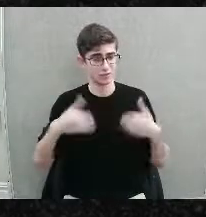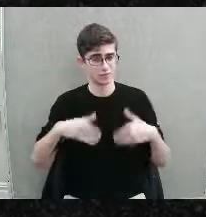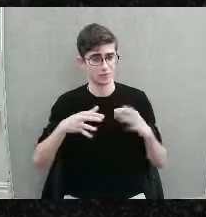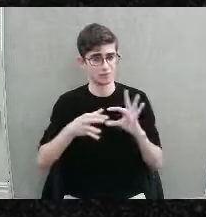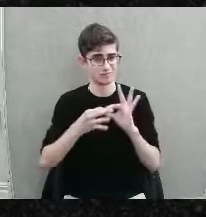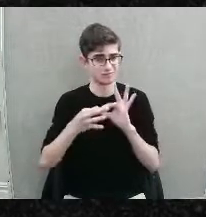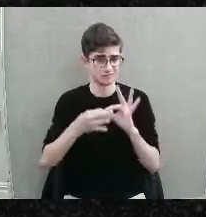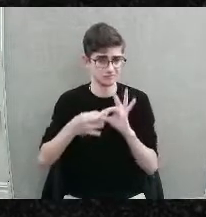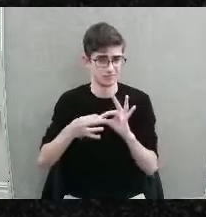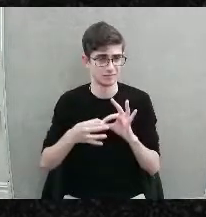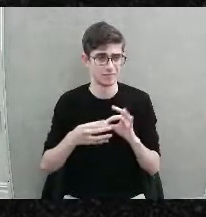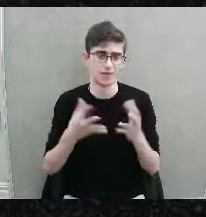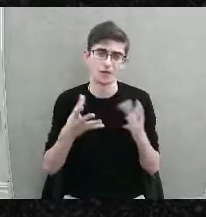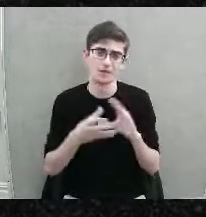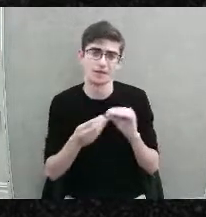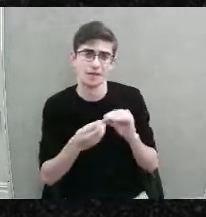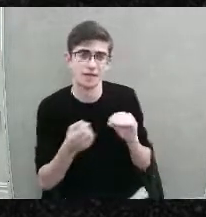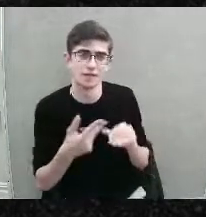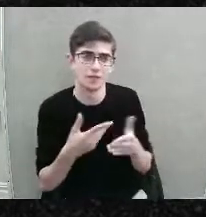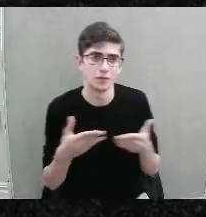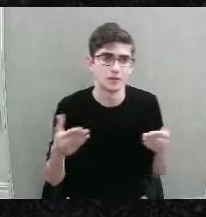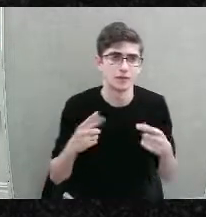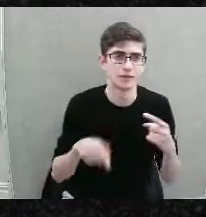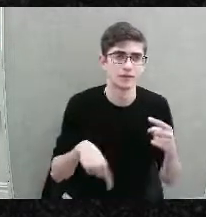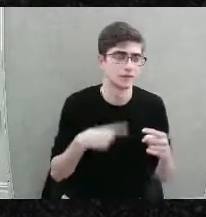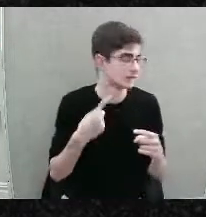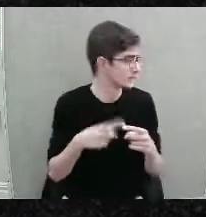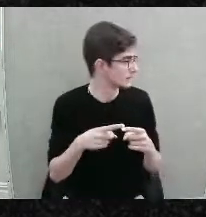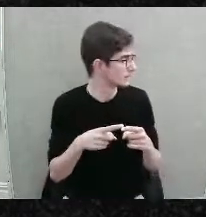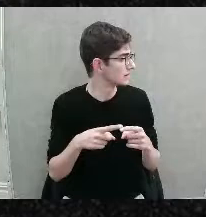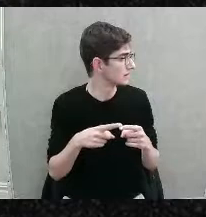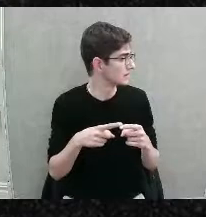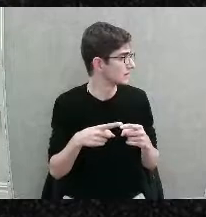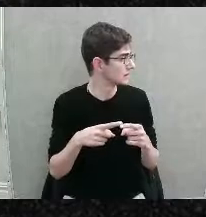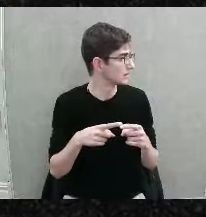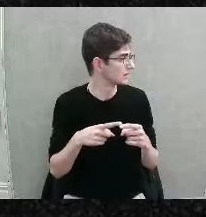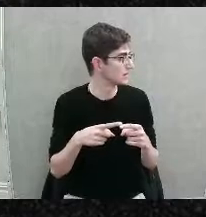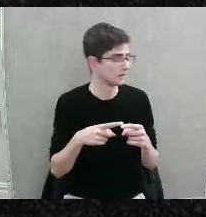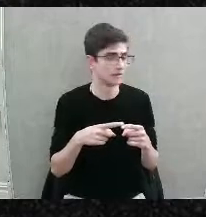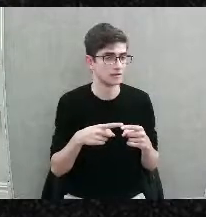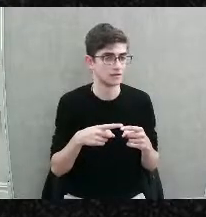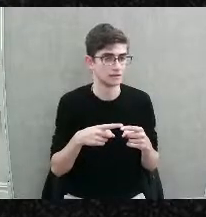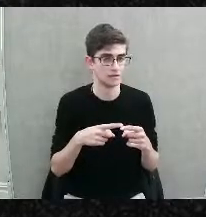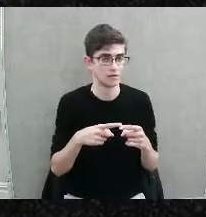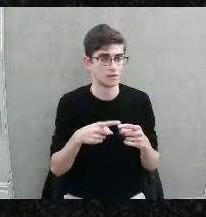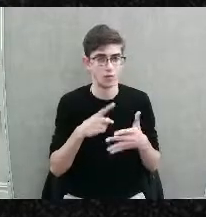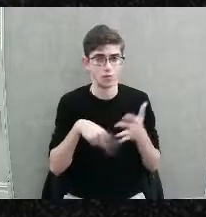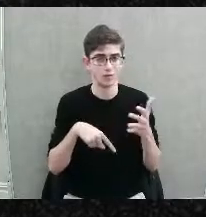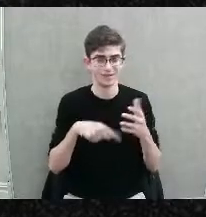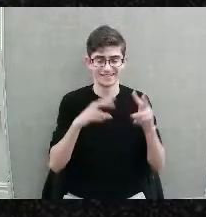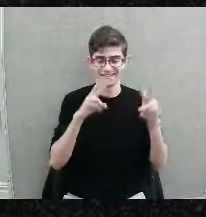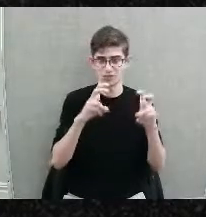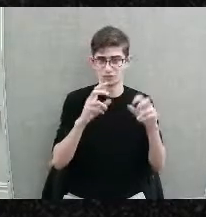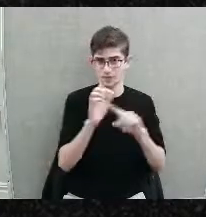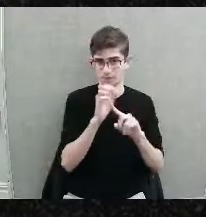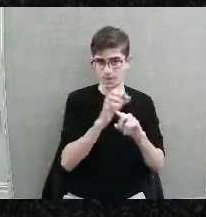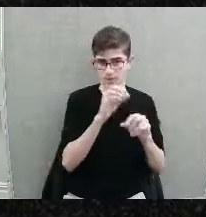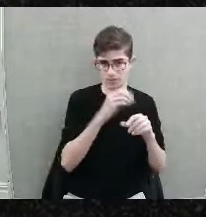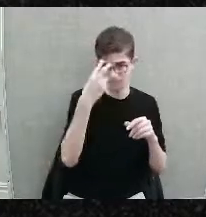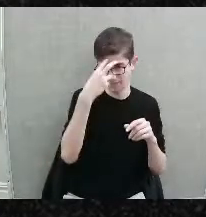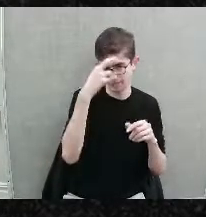I'm going to say a few things about what neoliberalism is talked about in Mexico today.